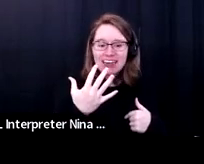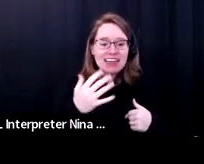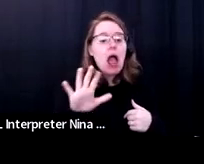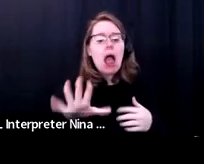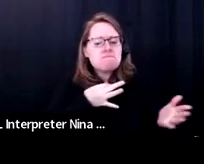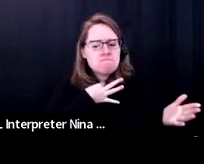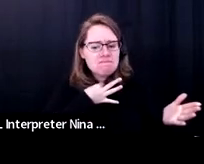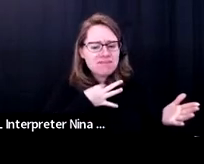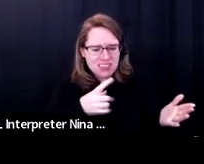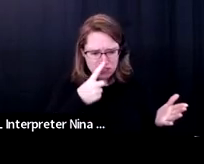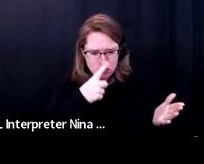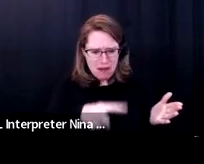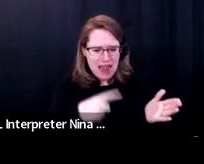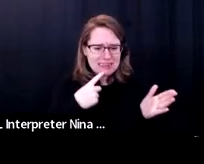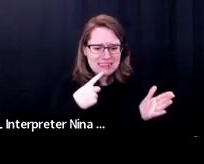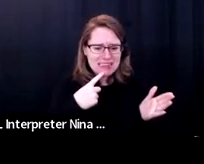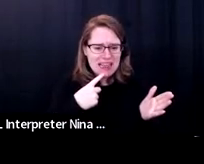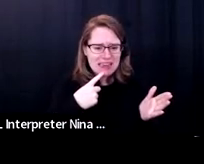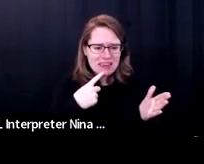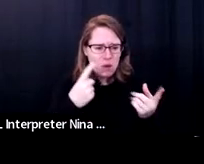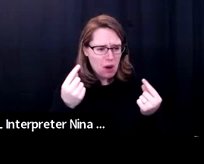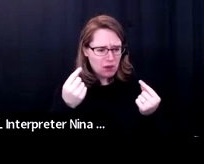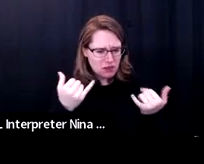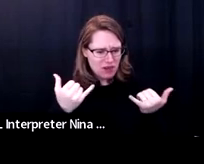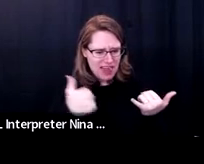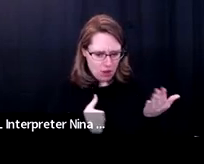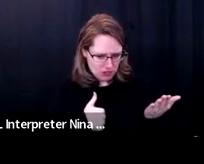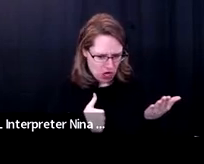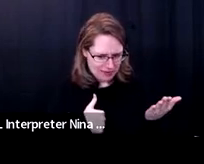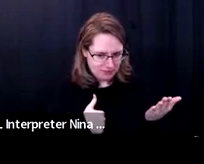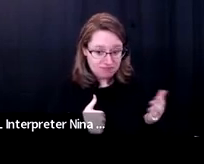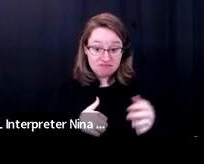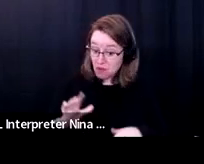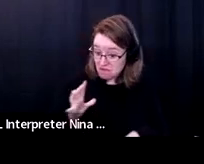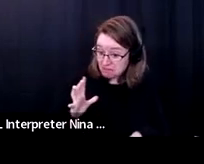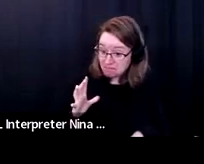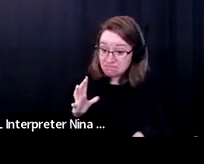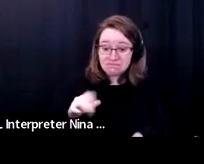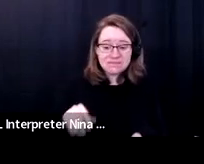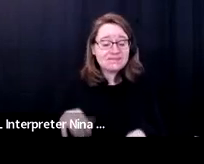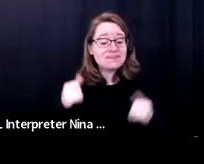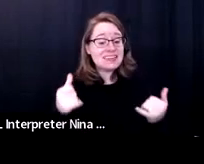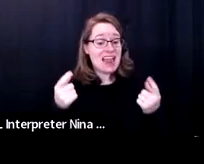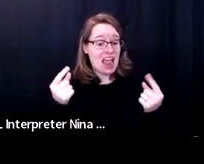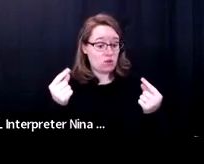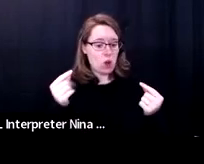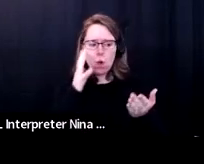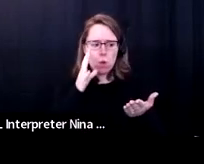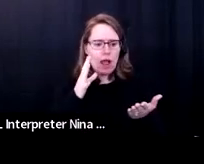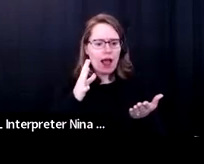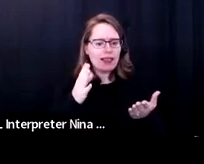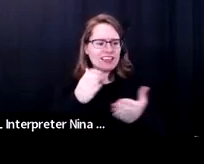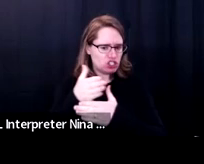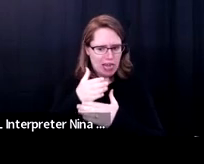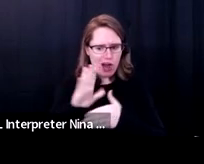you restate the process that we're in right now? I apologize. No worries at all. What we're doing is going through all the ideas, and then we're going to